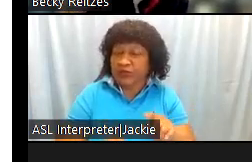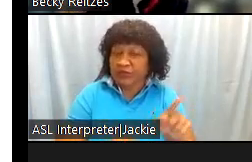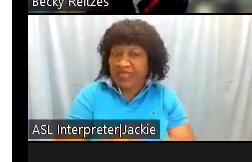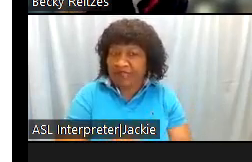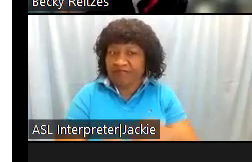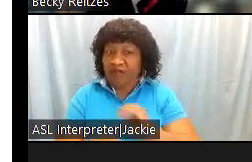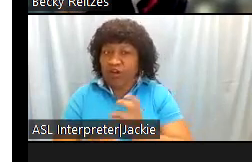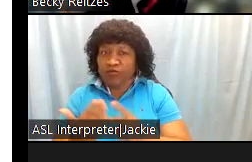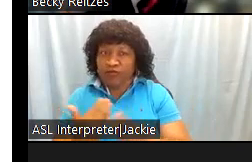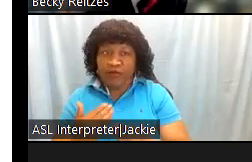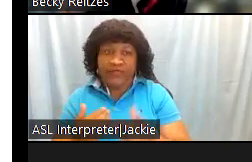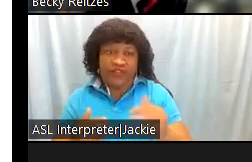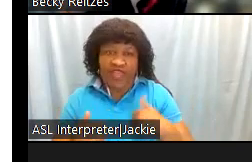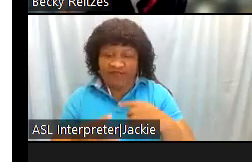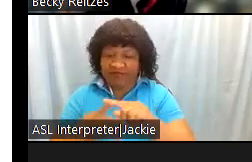And